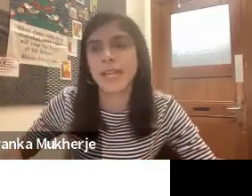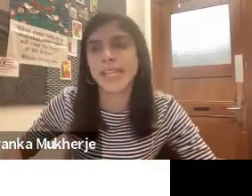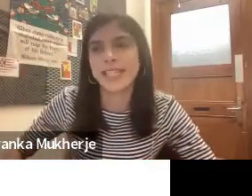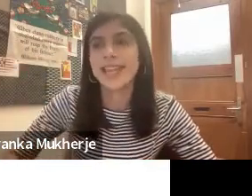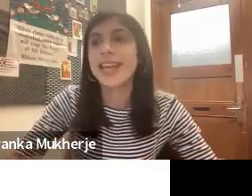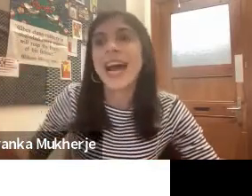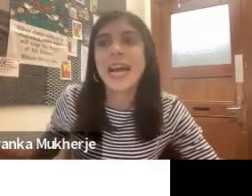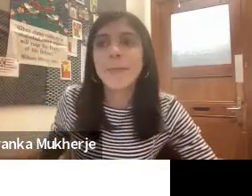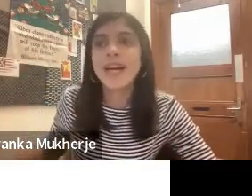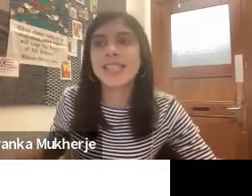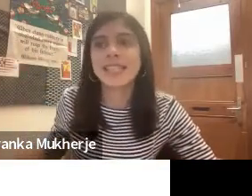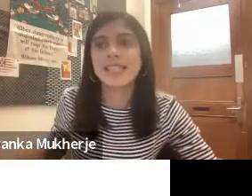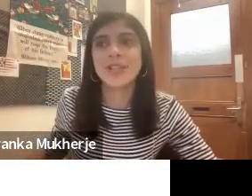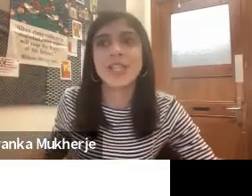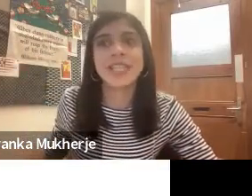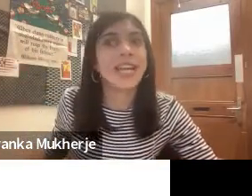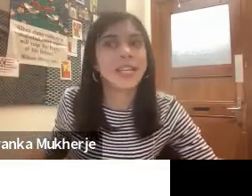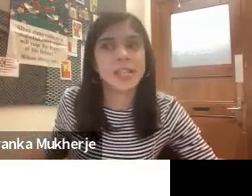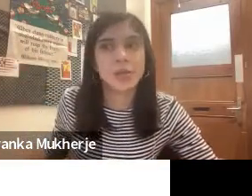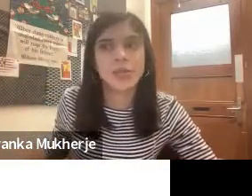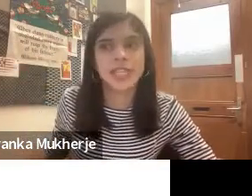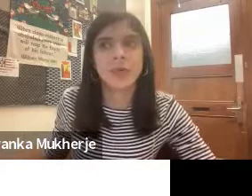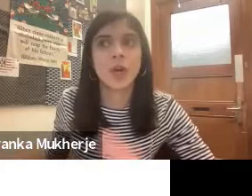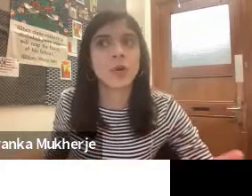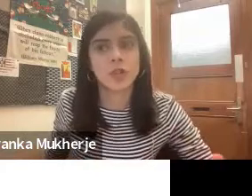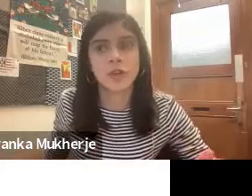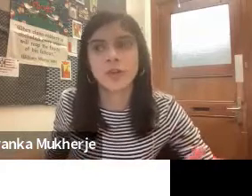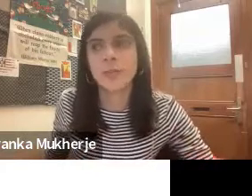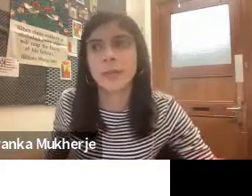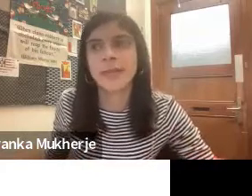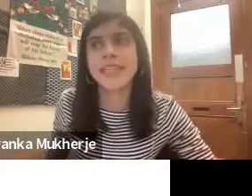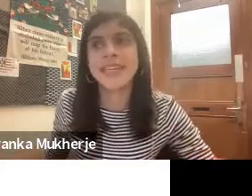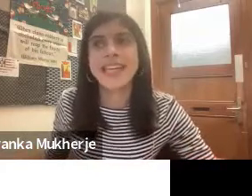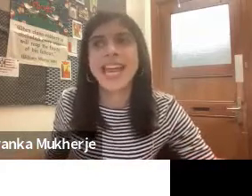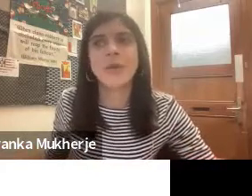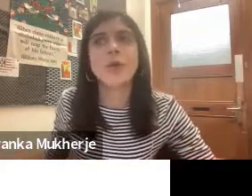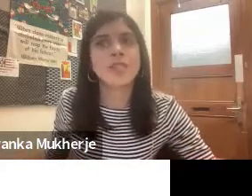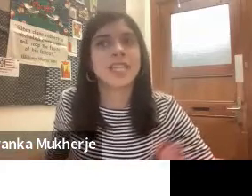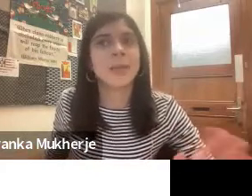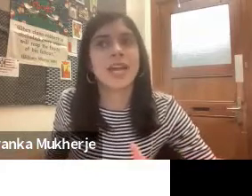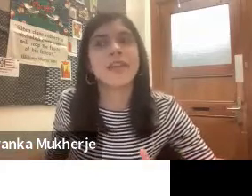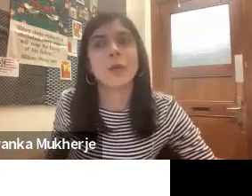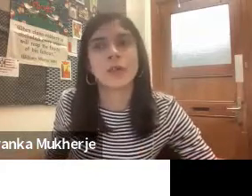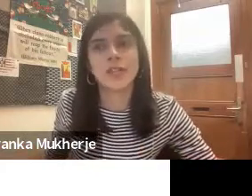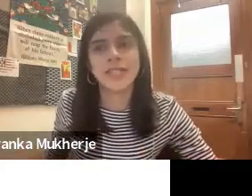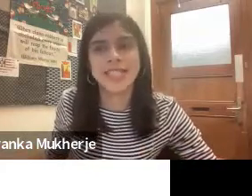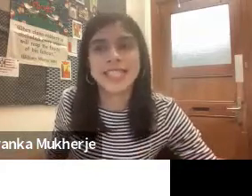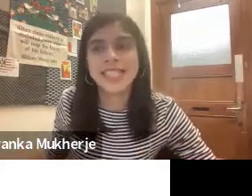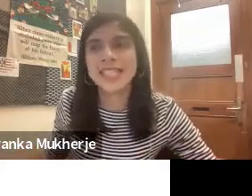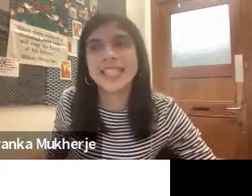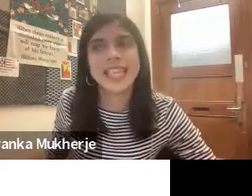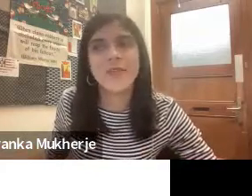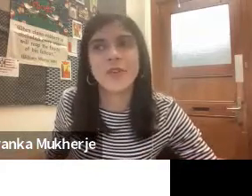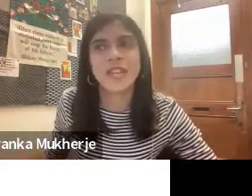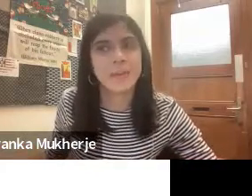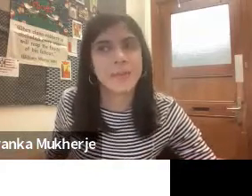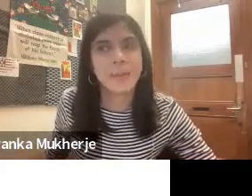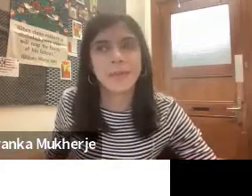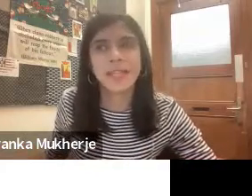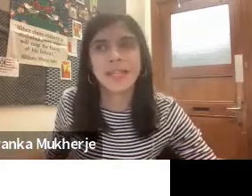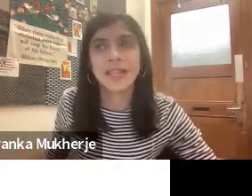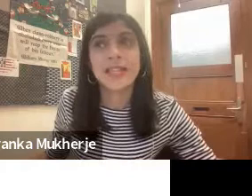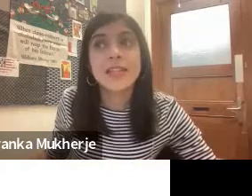what she meant. I passed 3 designer stores that were closed off to the public and were hosting private auctions and seasonal sale for